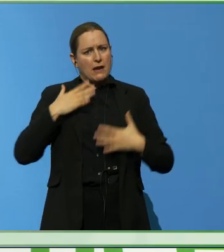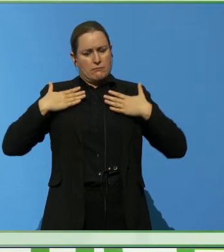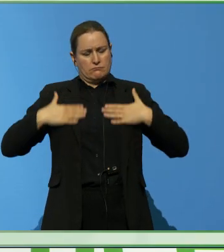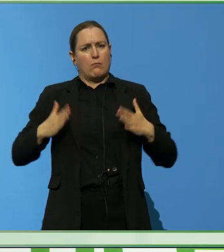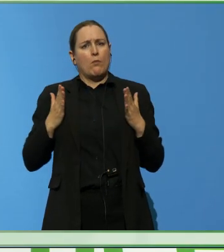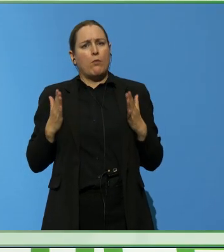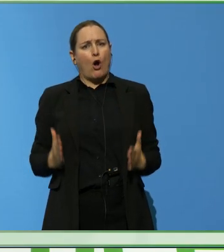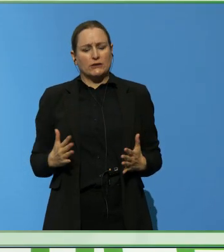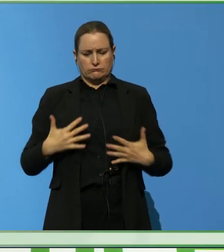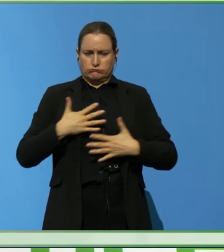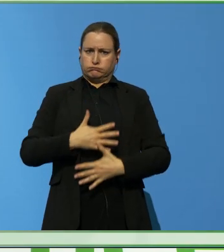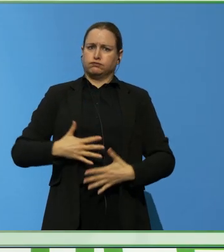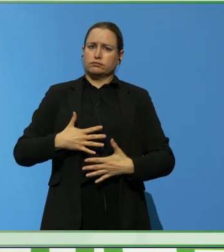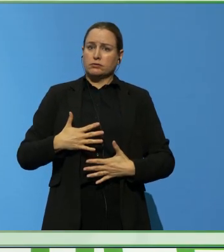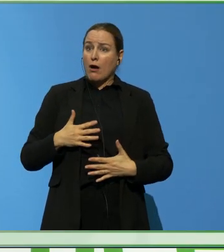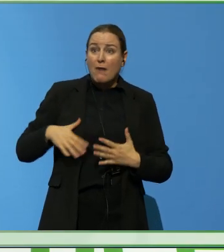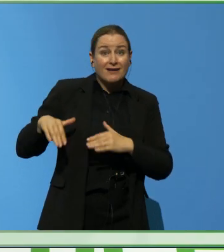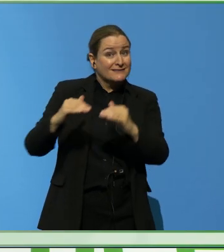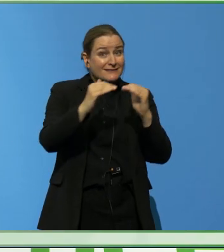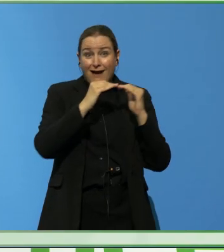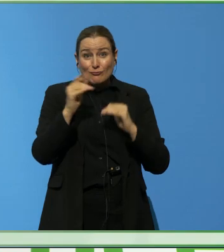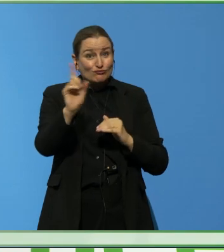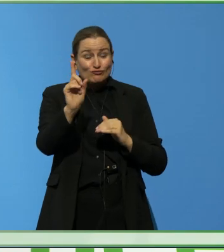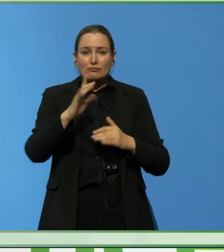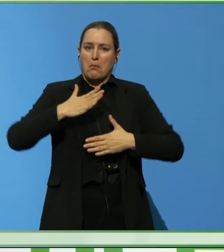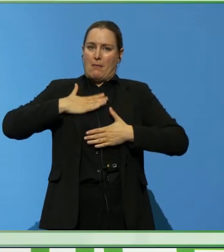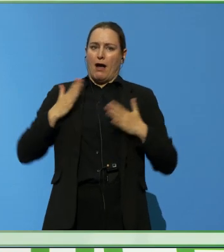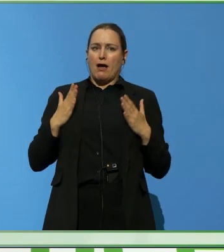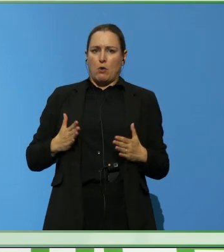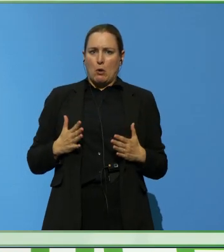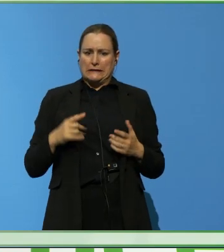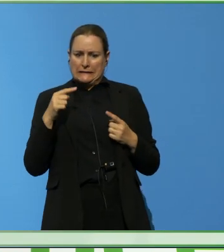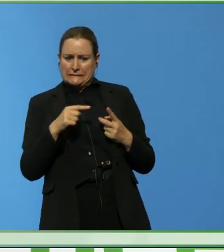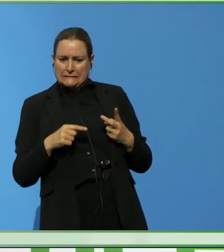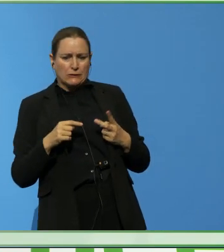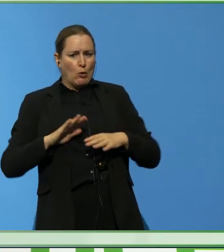learn about their individual body, and feel positive and empowered.